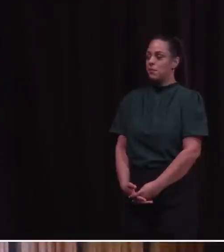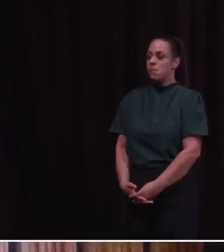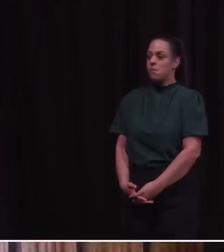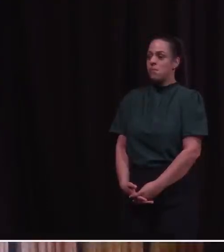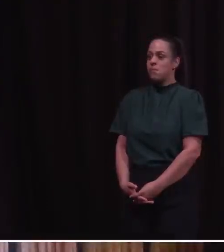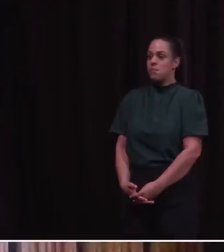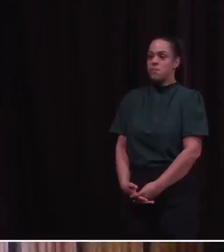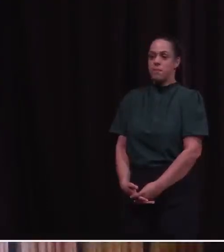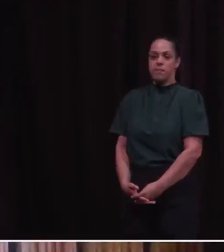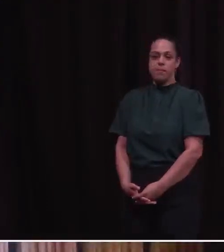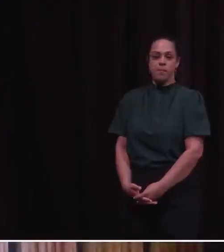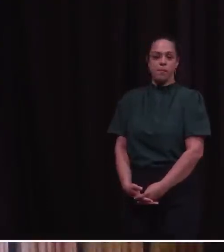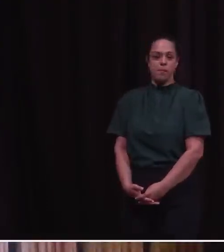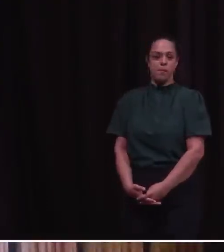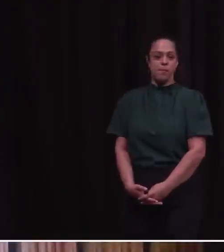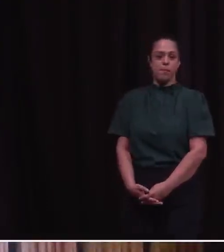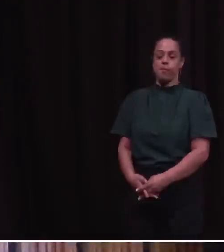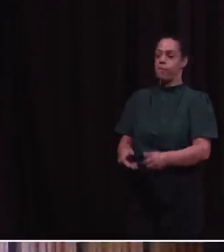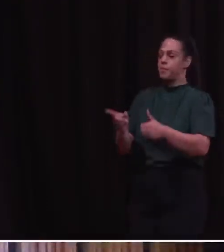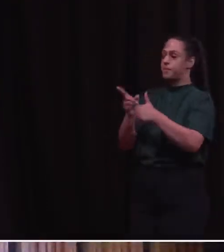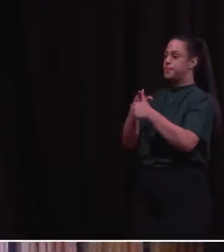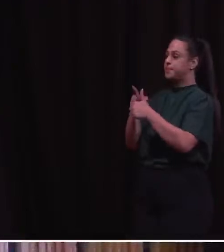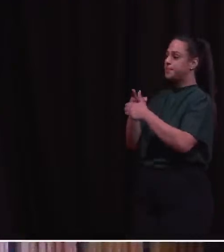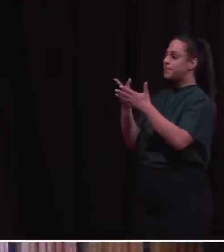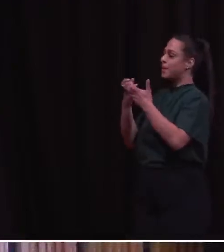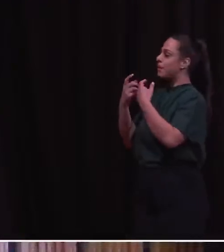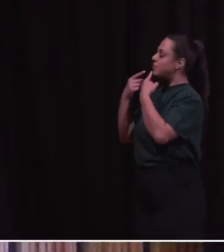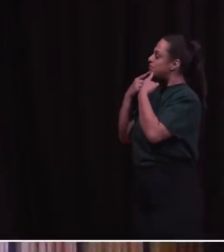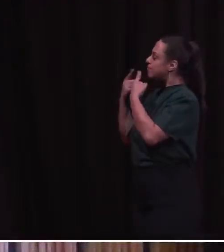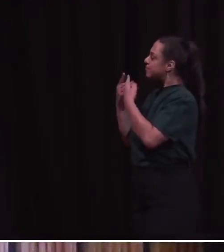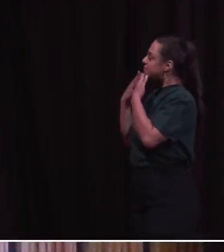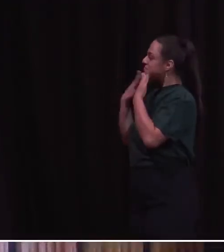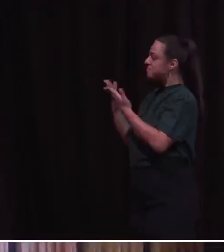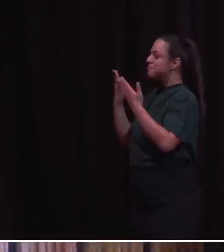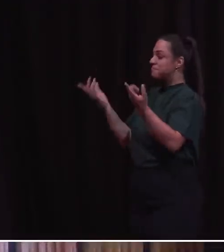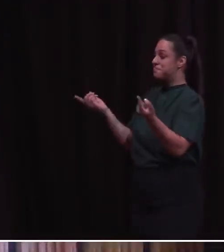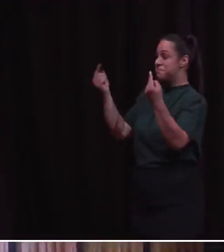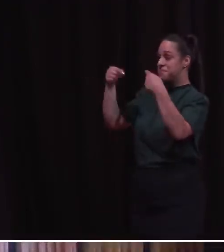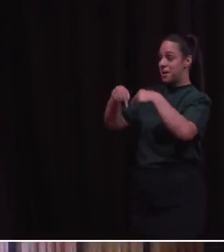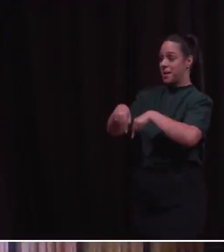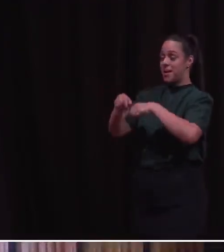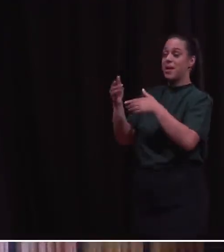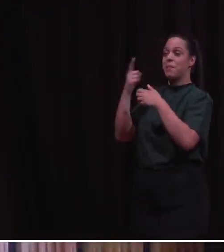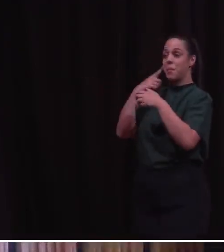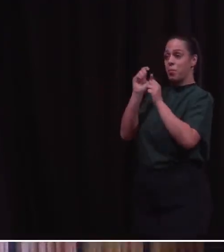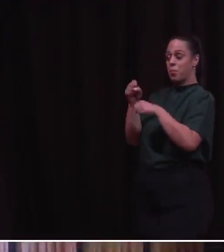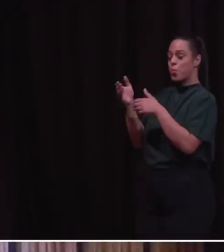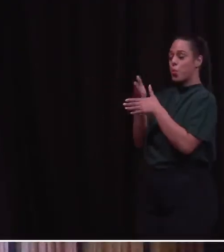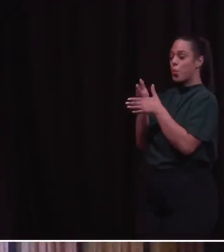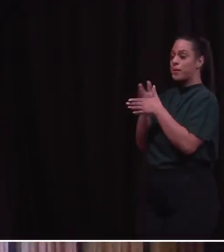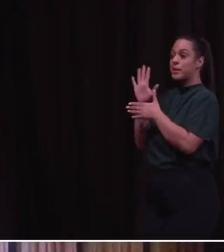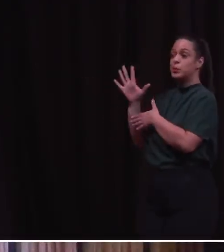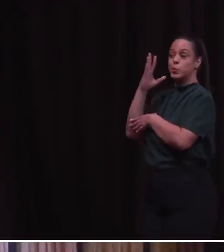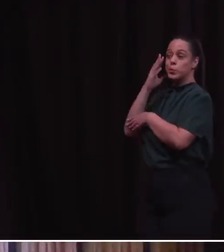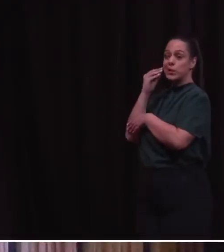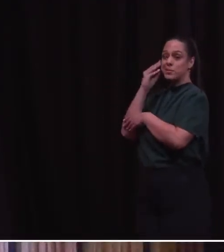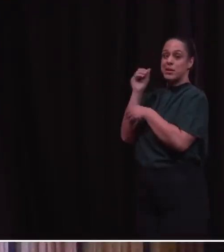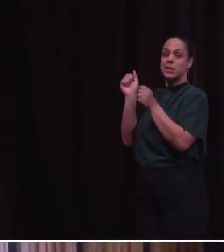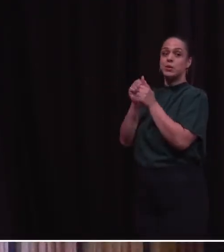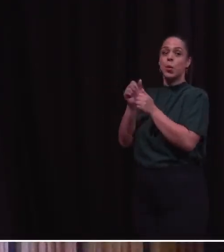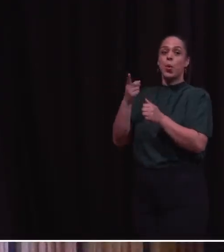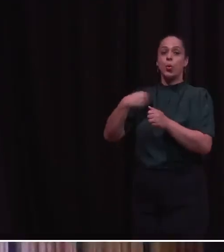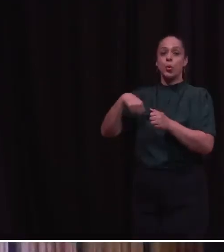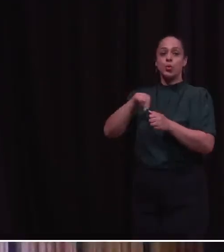to say thank you for being here. Thank you for setting aside the time to share your work and your experience with us. In your autobiography, it mentions